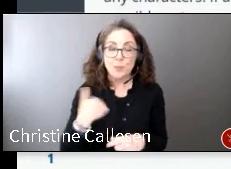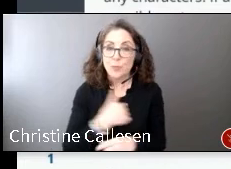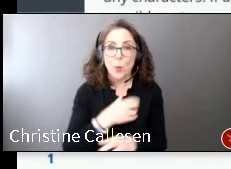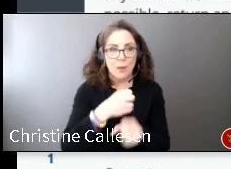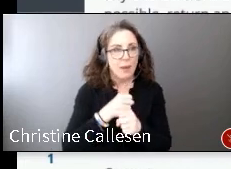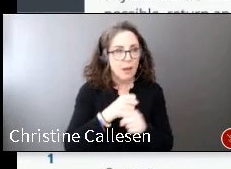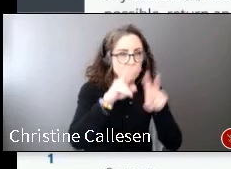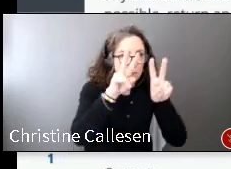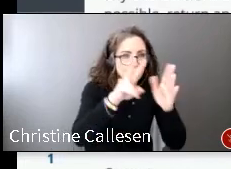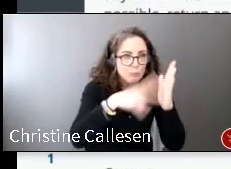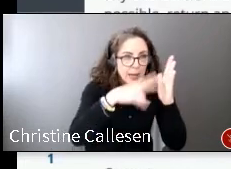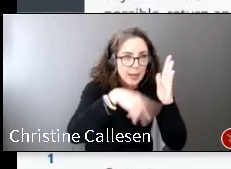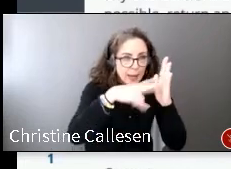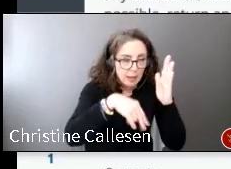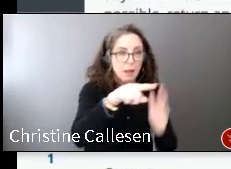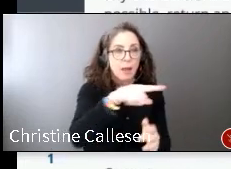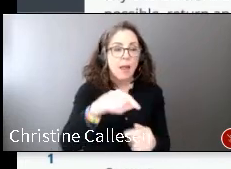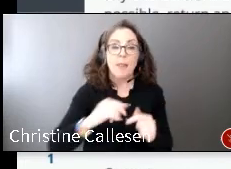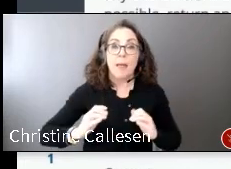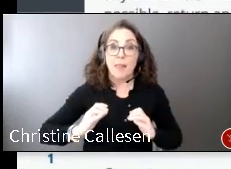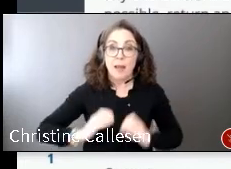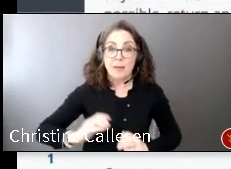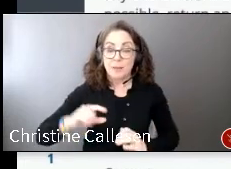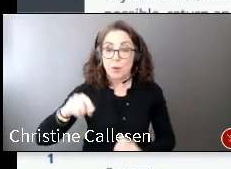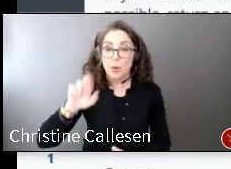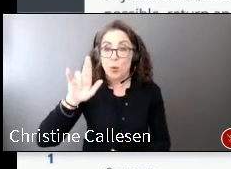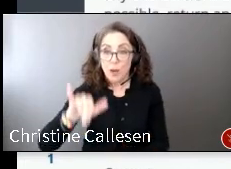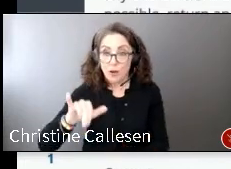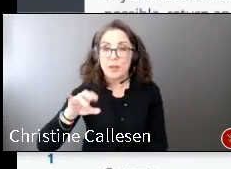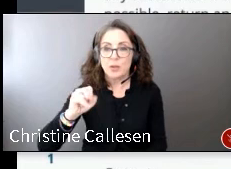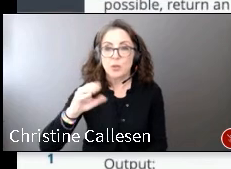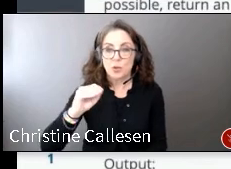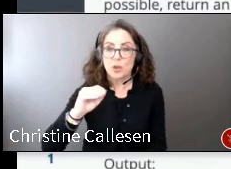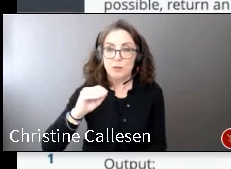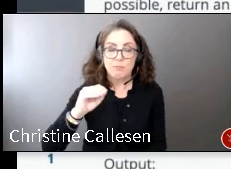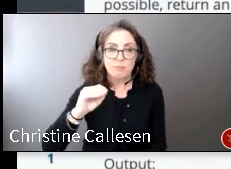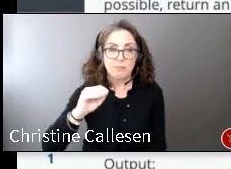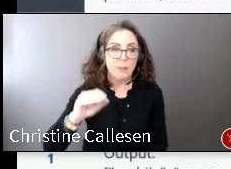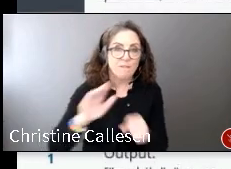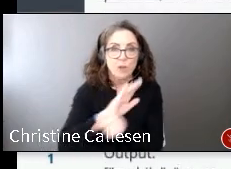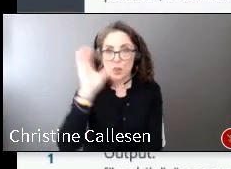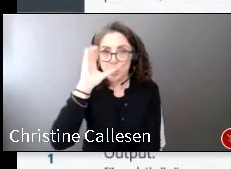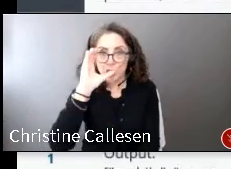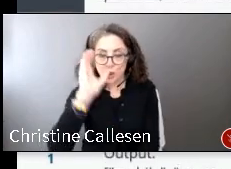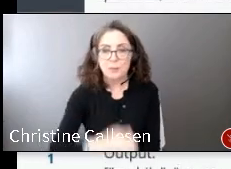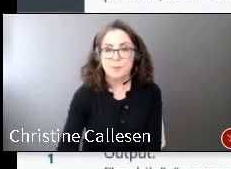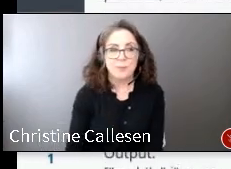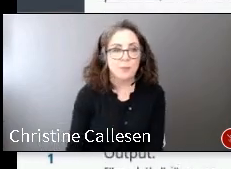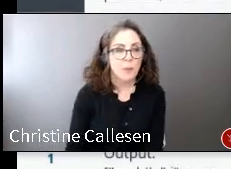through the question as well. And then customer query mouse should be the full search query. The